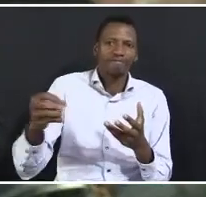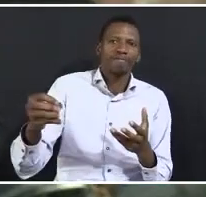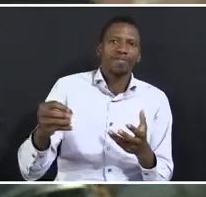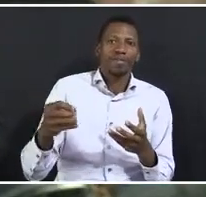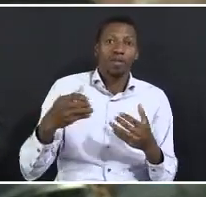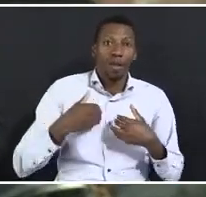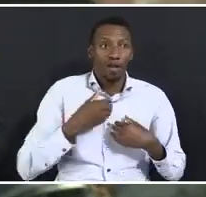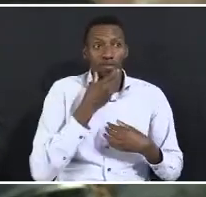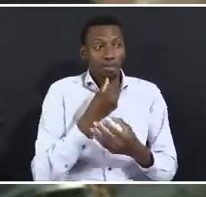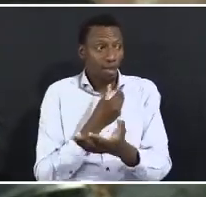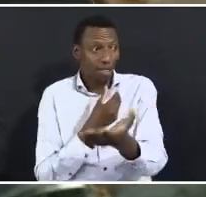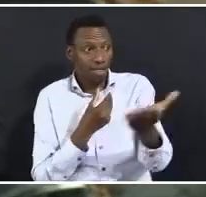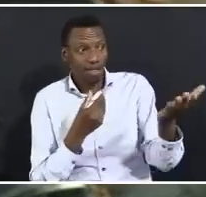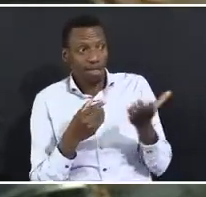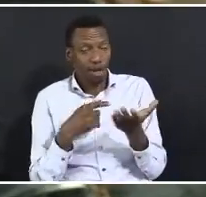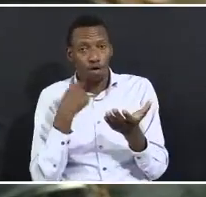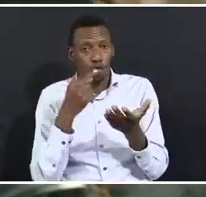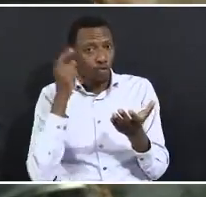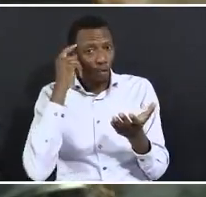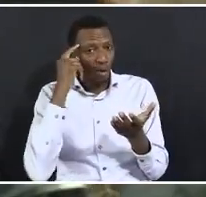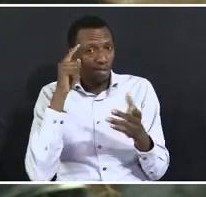who are like the Jews.